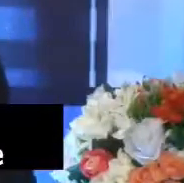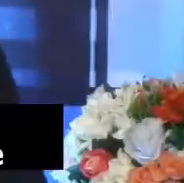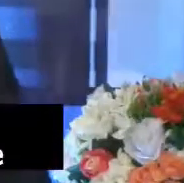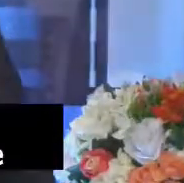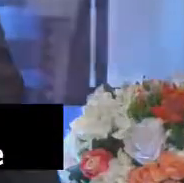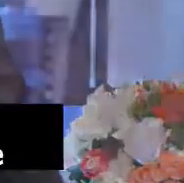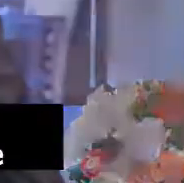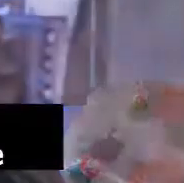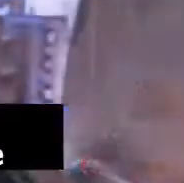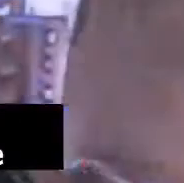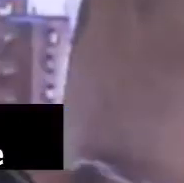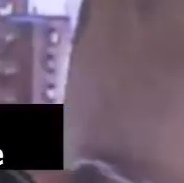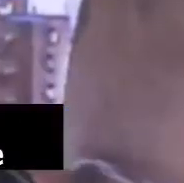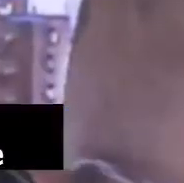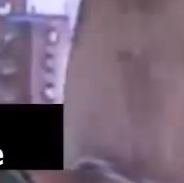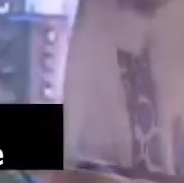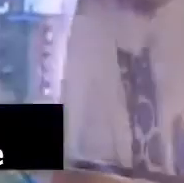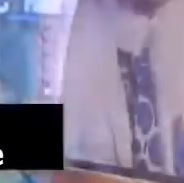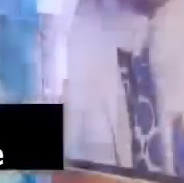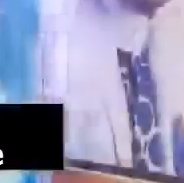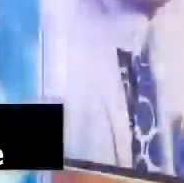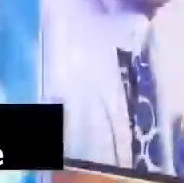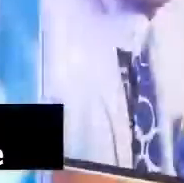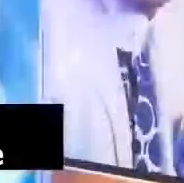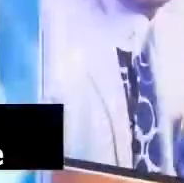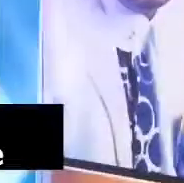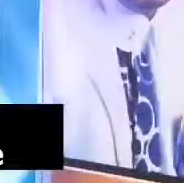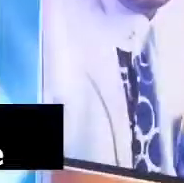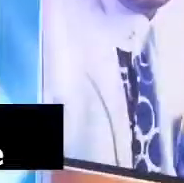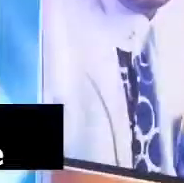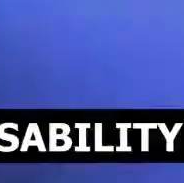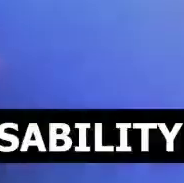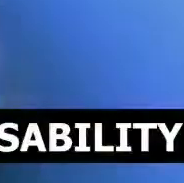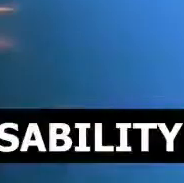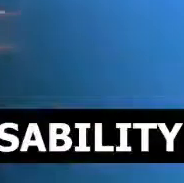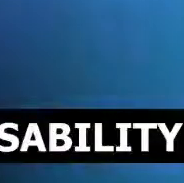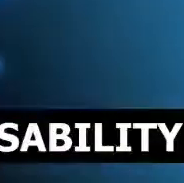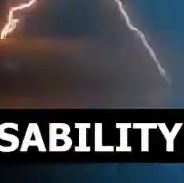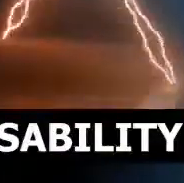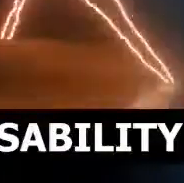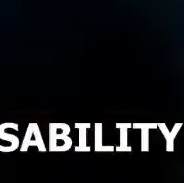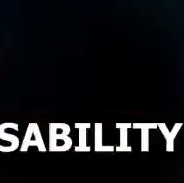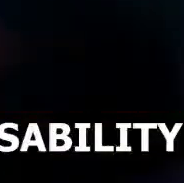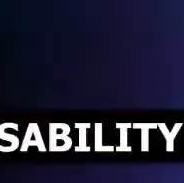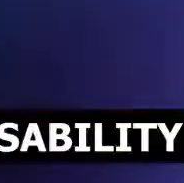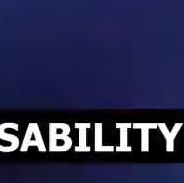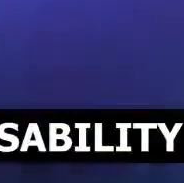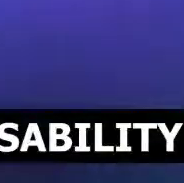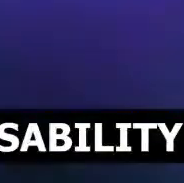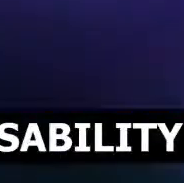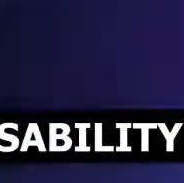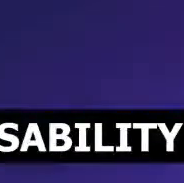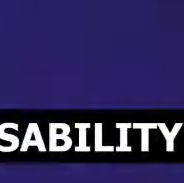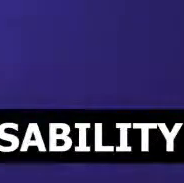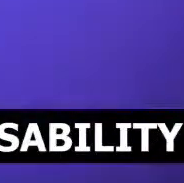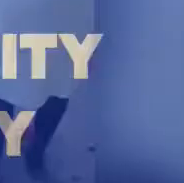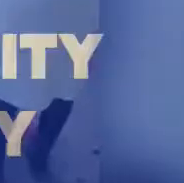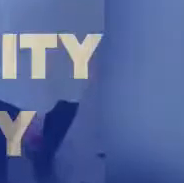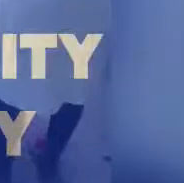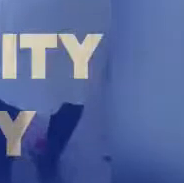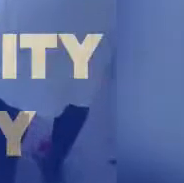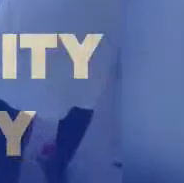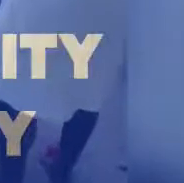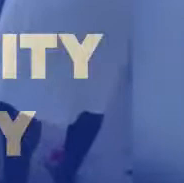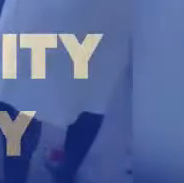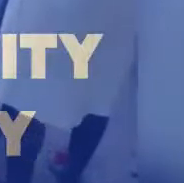Oh, your mercy never fails me. And all my days I've